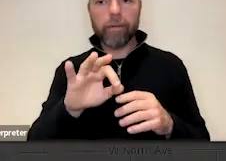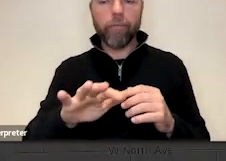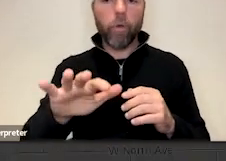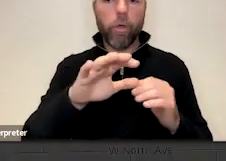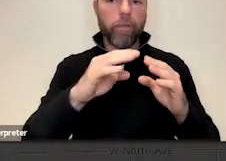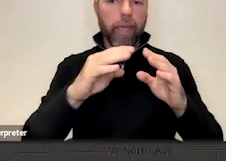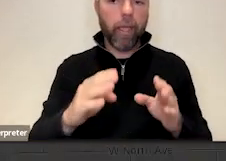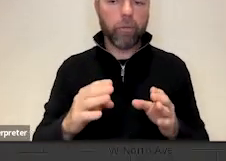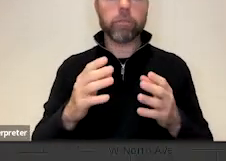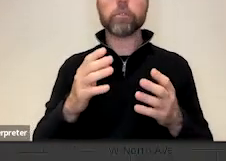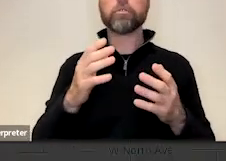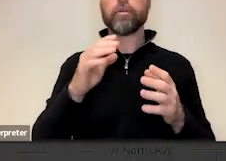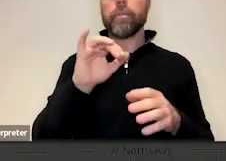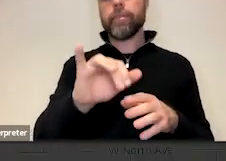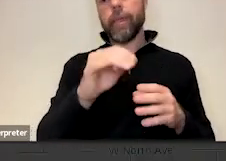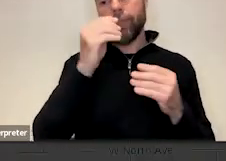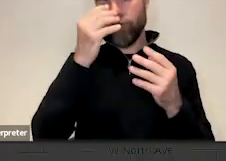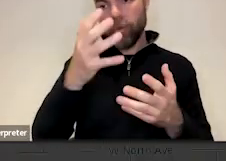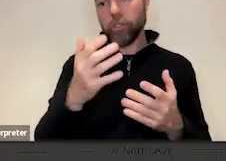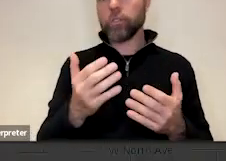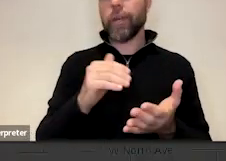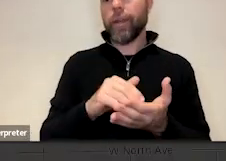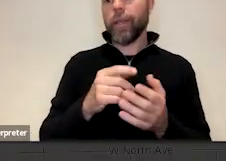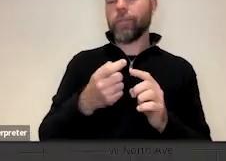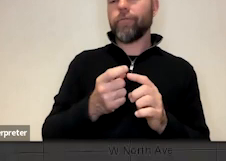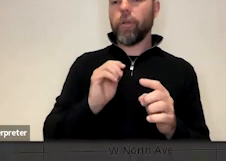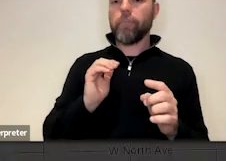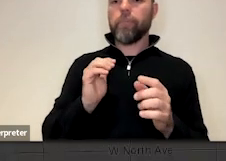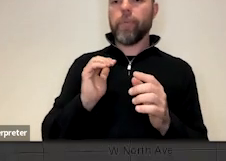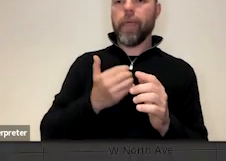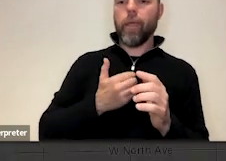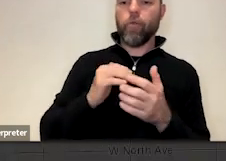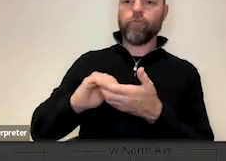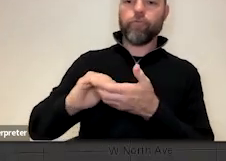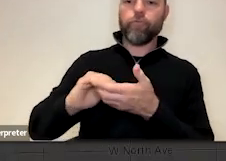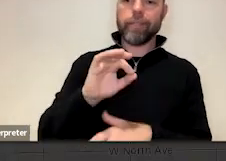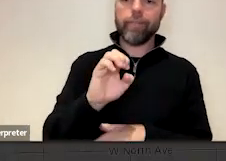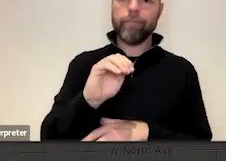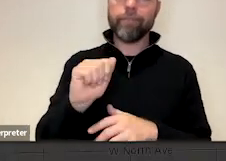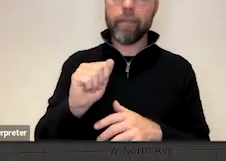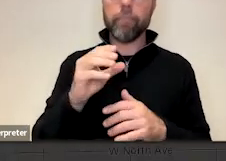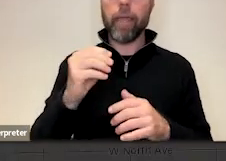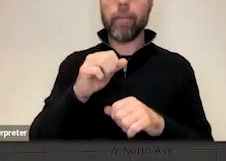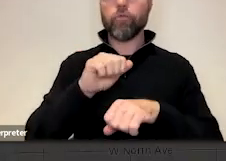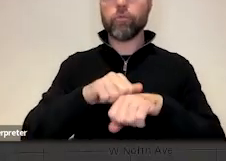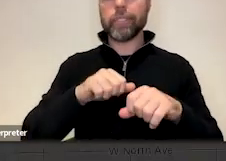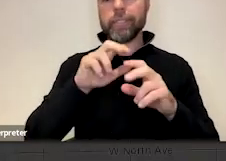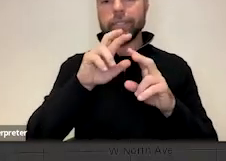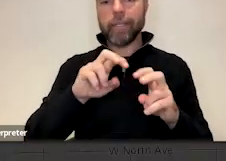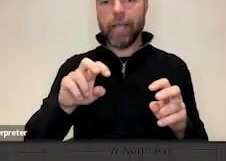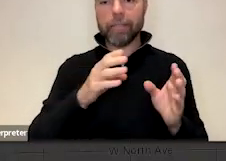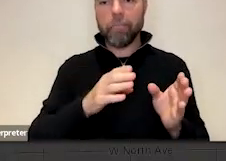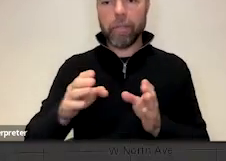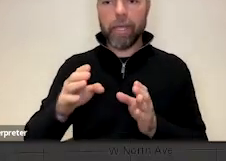housing. And this information is, again, coming from our friends at FEMA and the Resilience Analysis and Planning tool. And